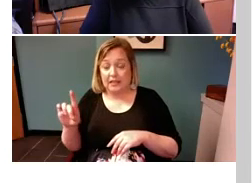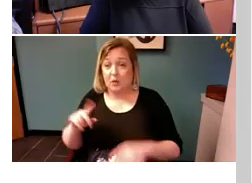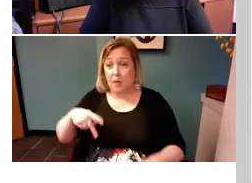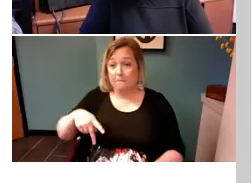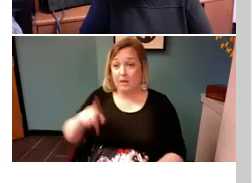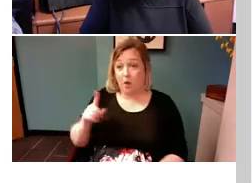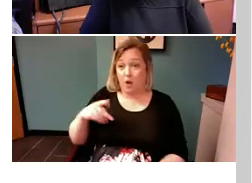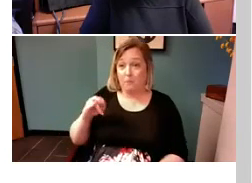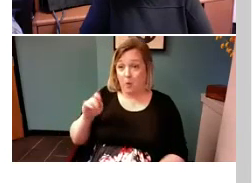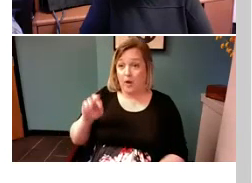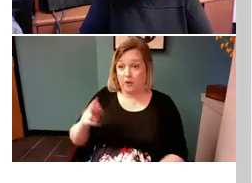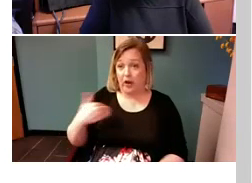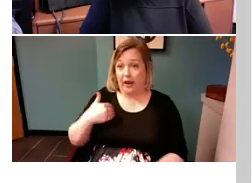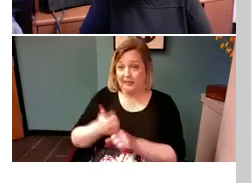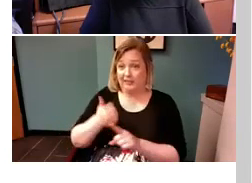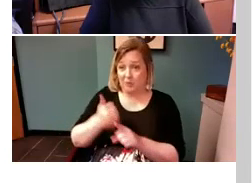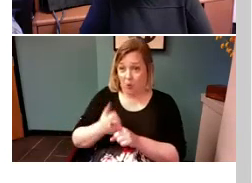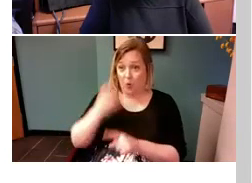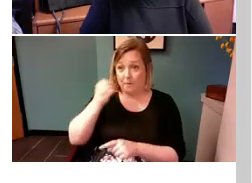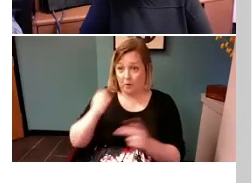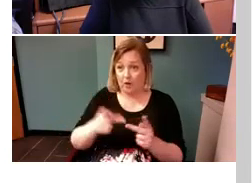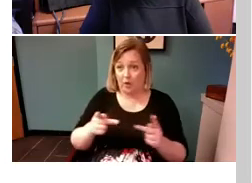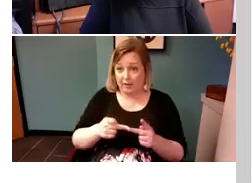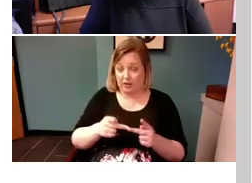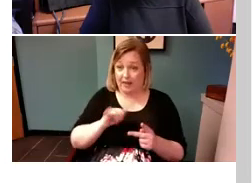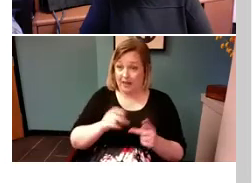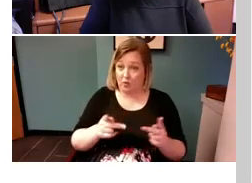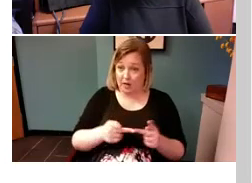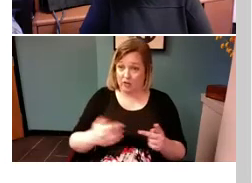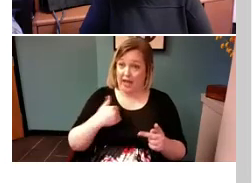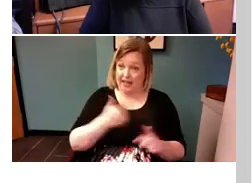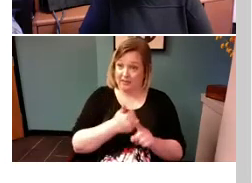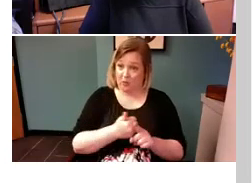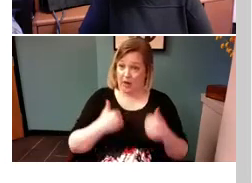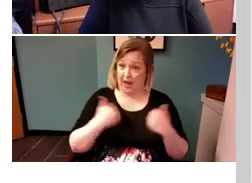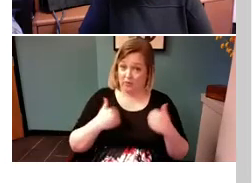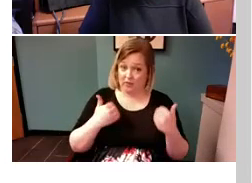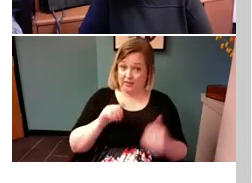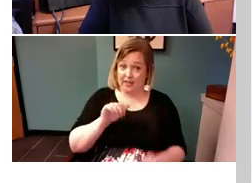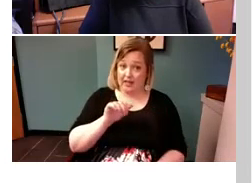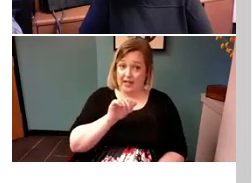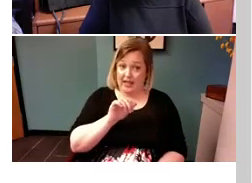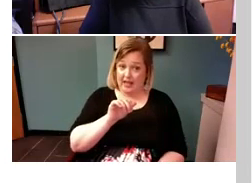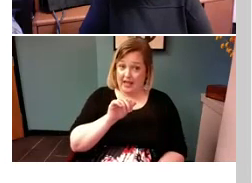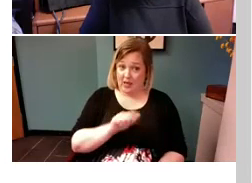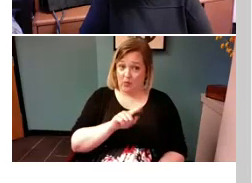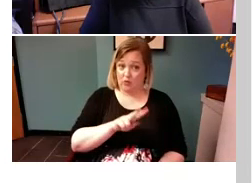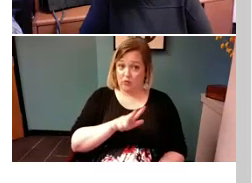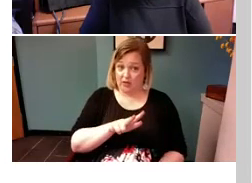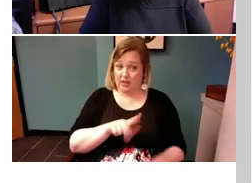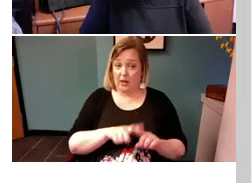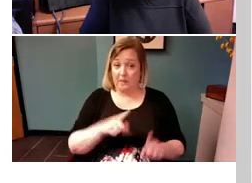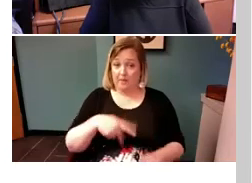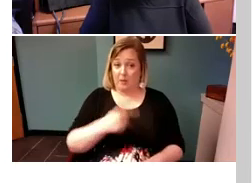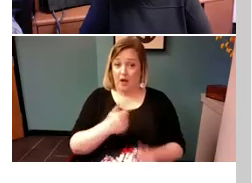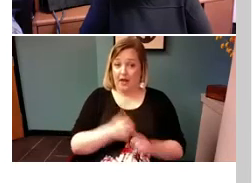memory location. That memory location has its address A123. But P1 itself has a value of ABCD.